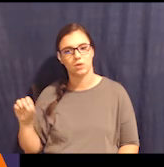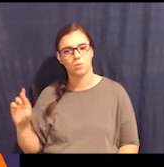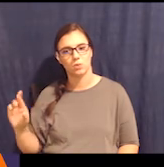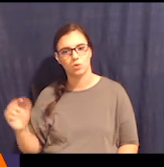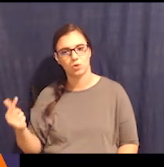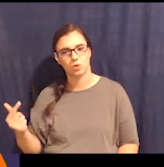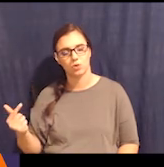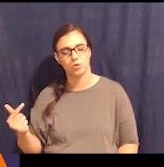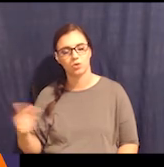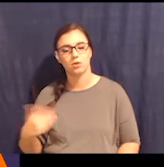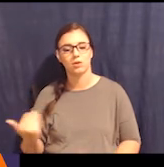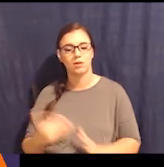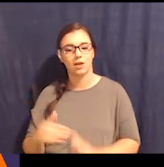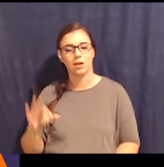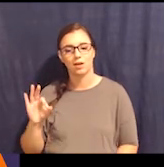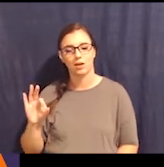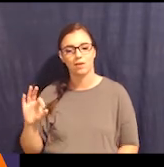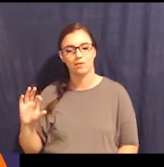fshc.org.